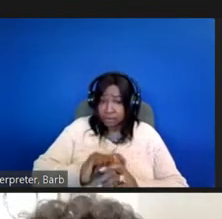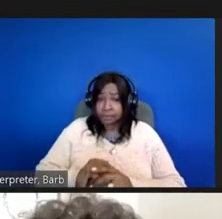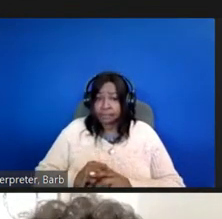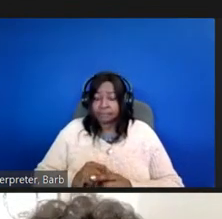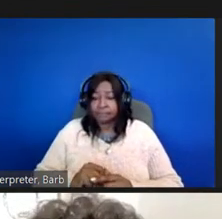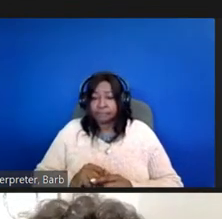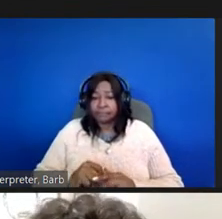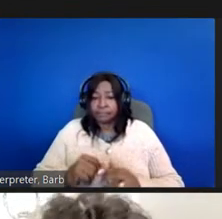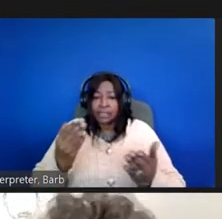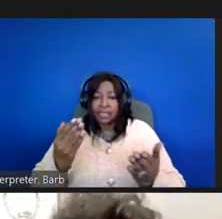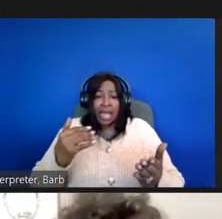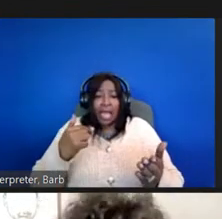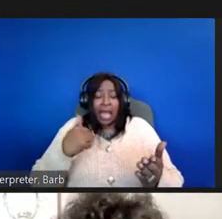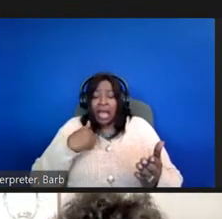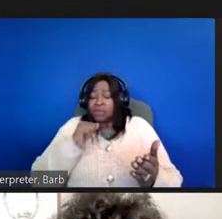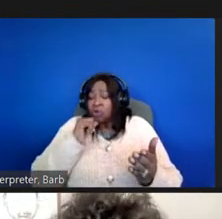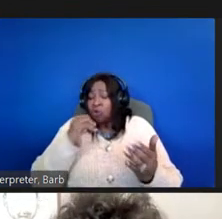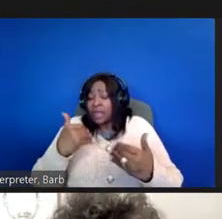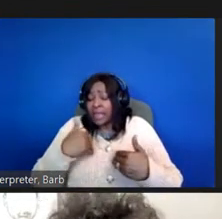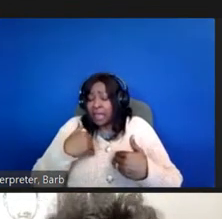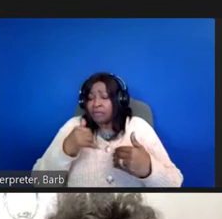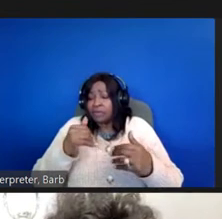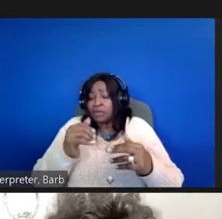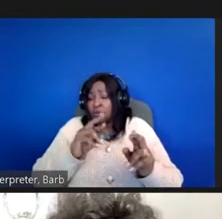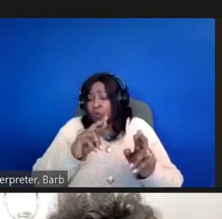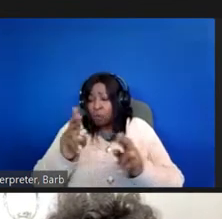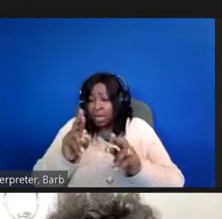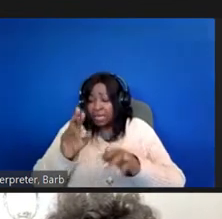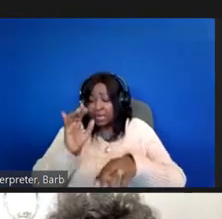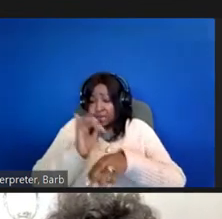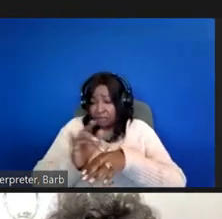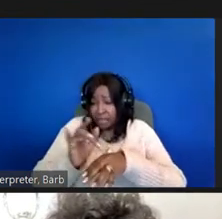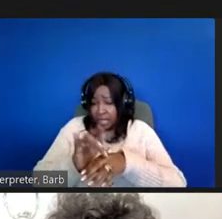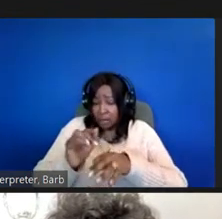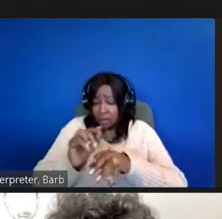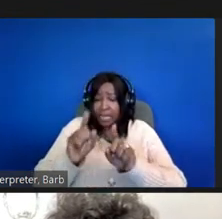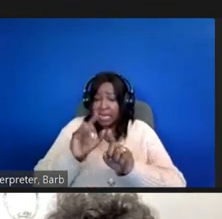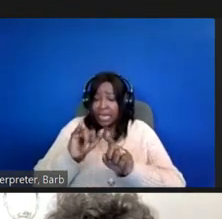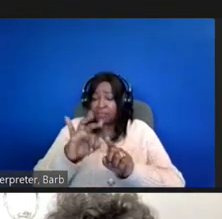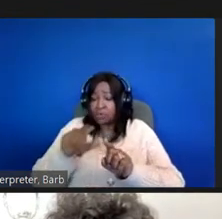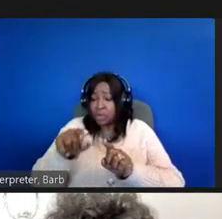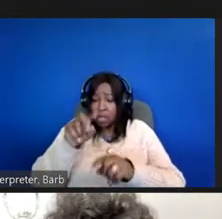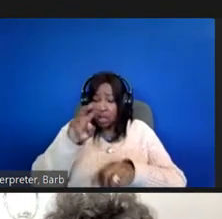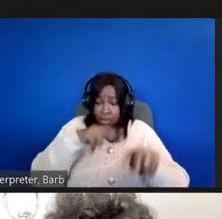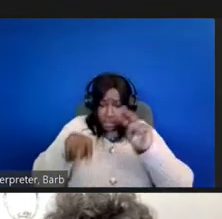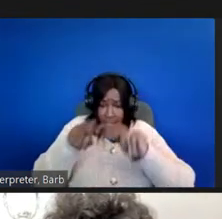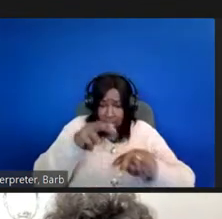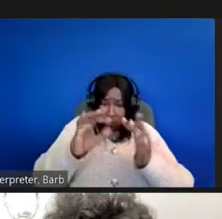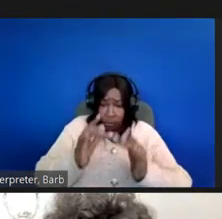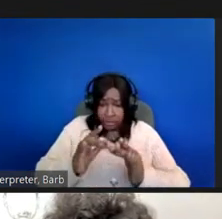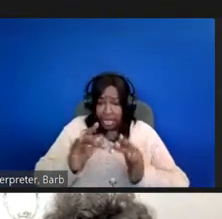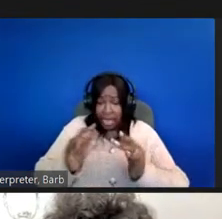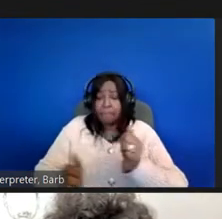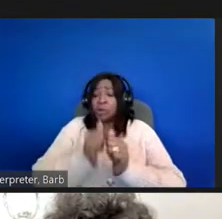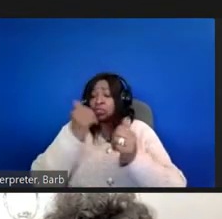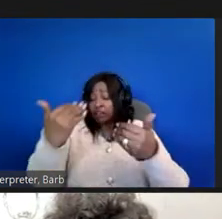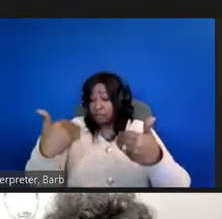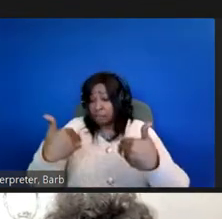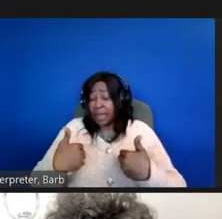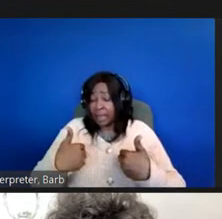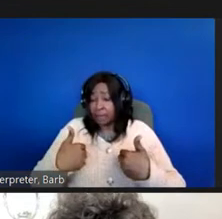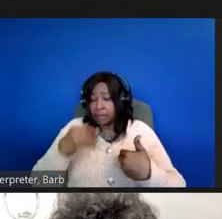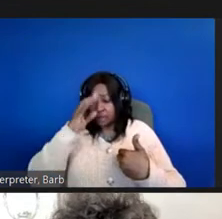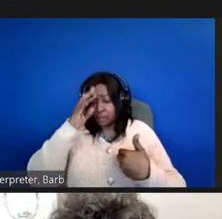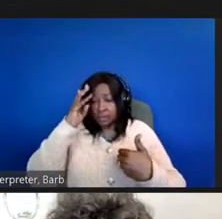I don't have it readily available. It's if you look on their websites, most of them have it. New York